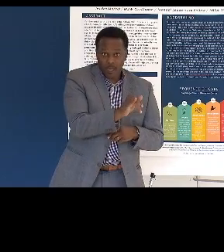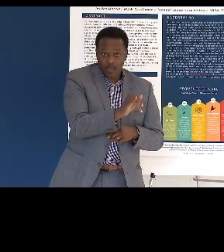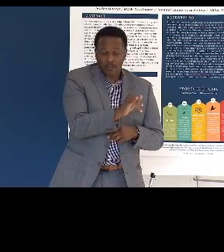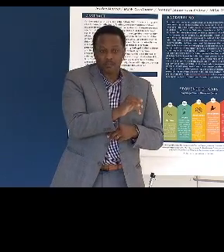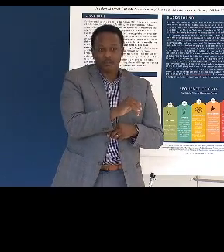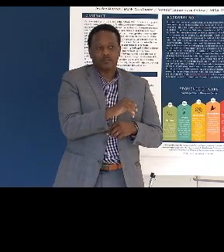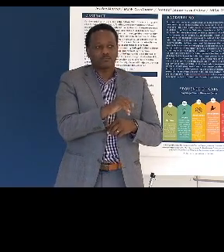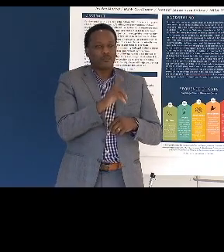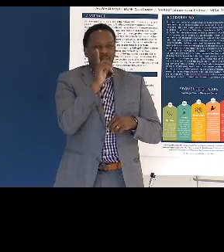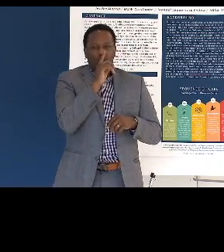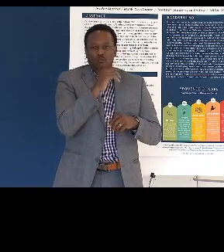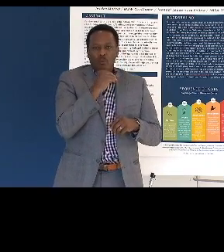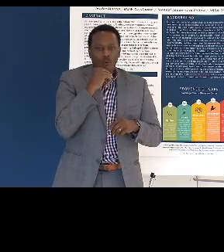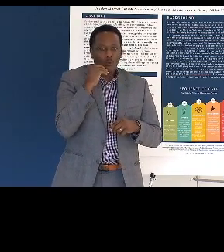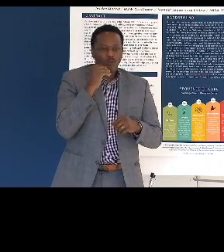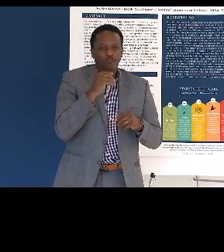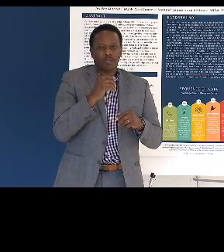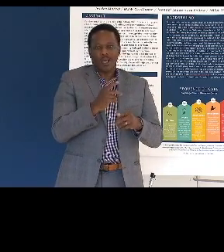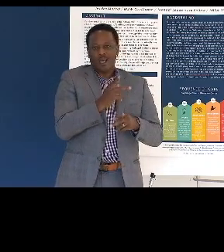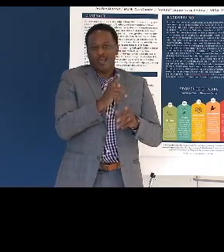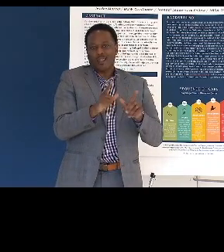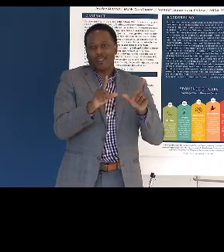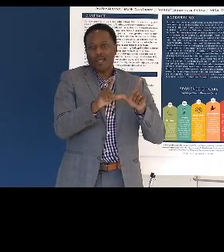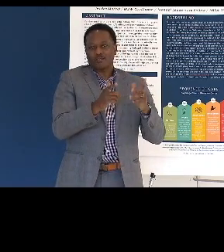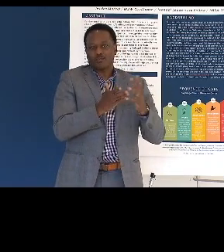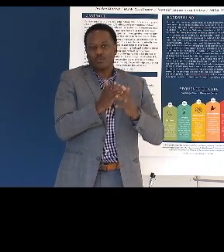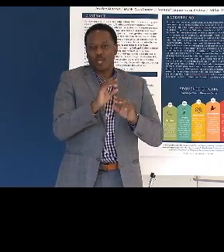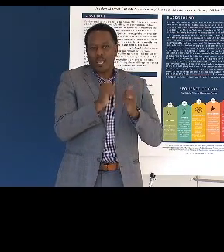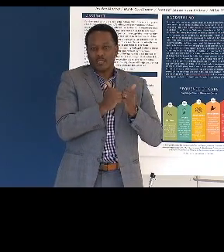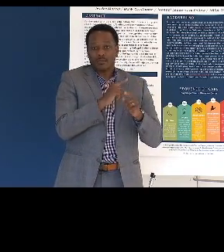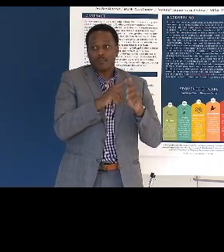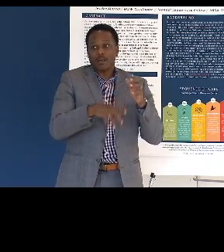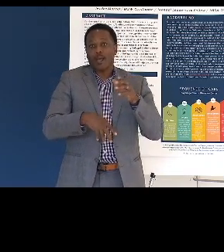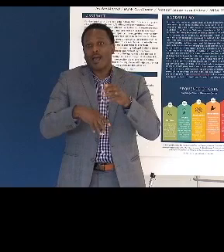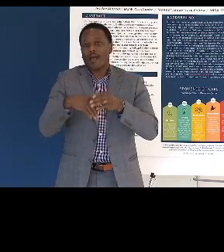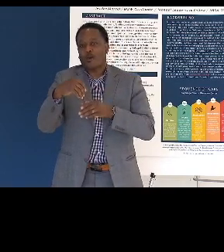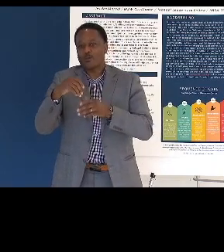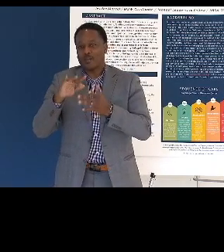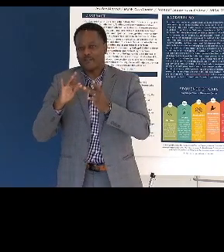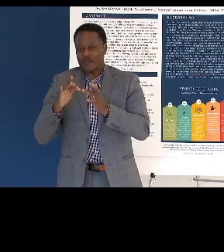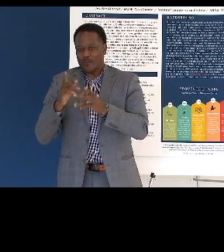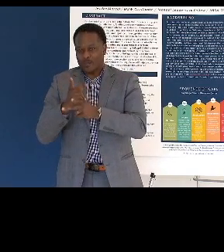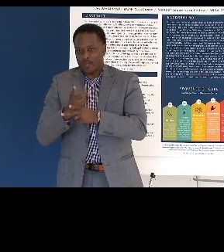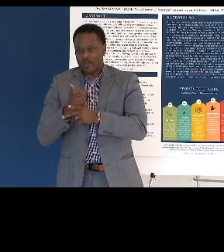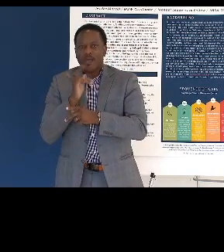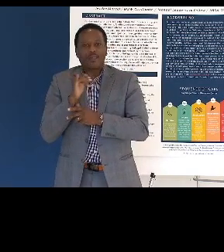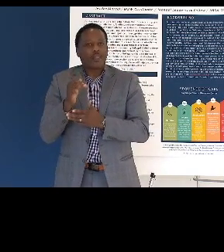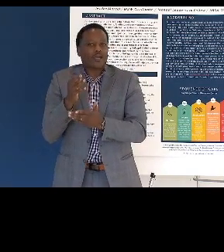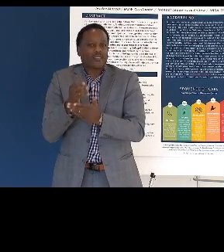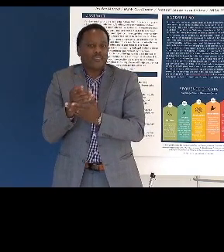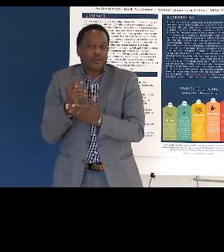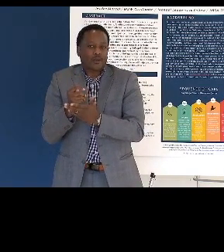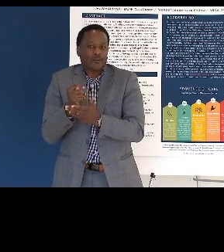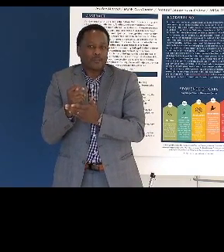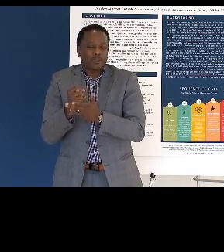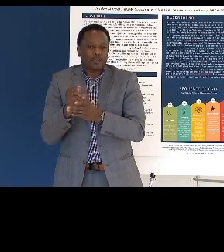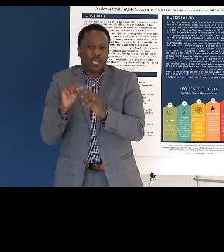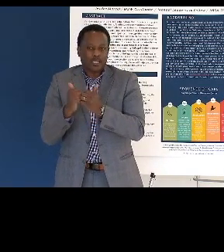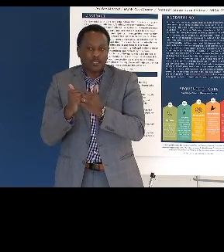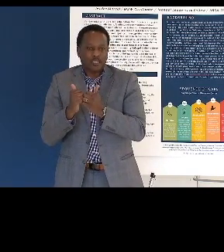that are licensed through our agency, but out-of-network care, therapeutic agencies, and residential